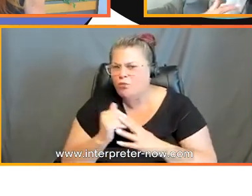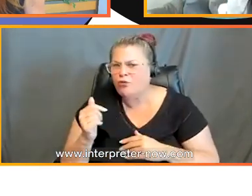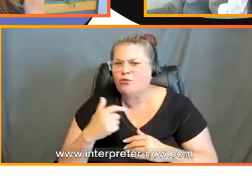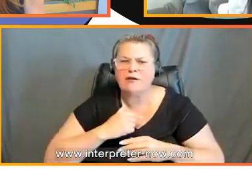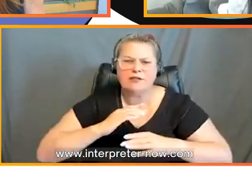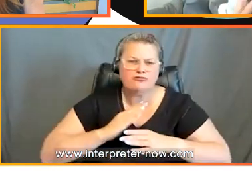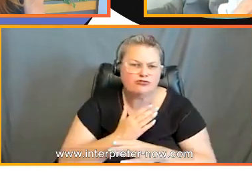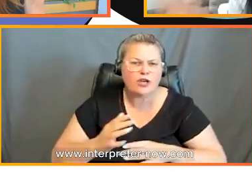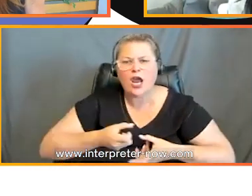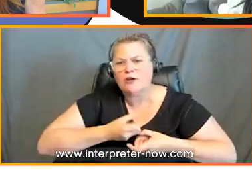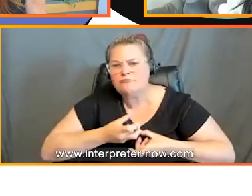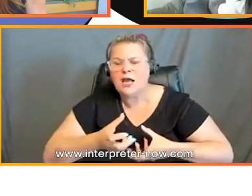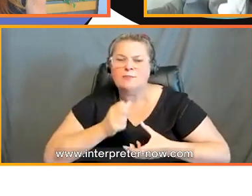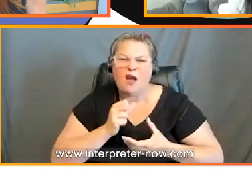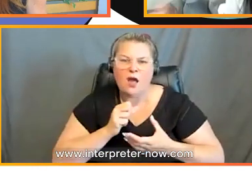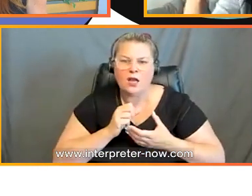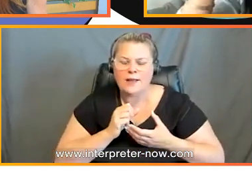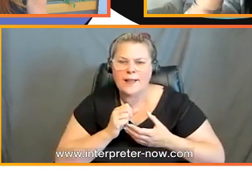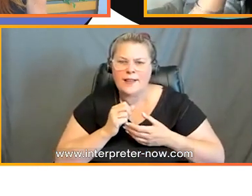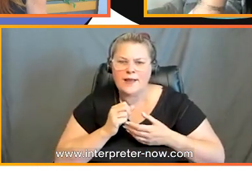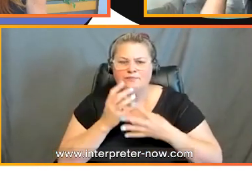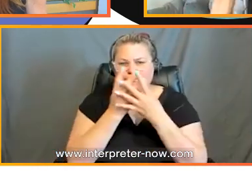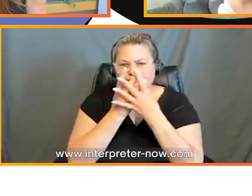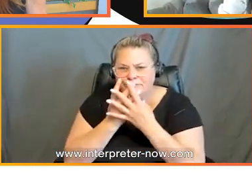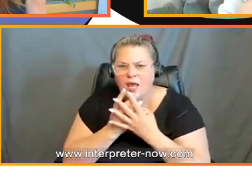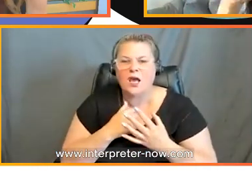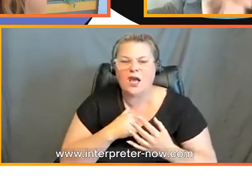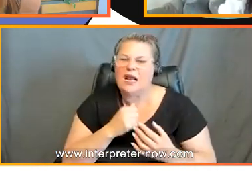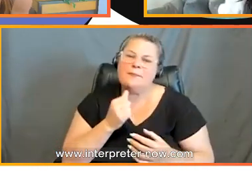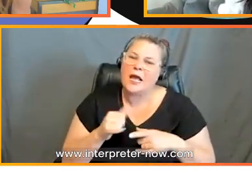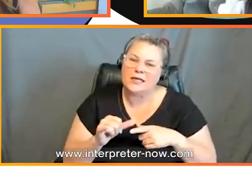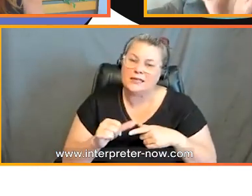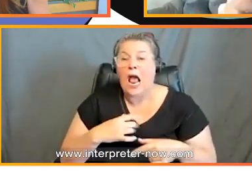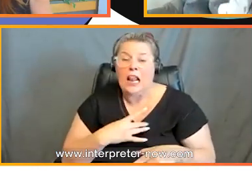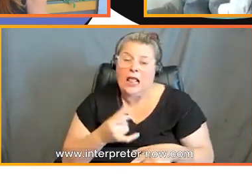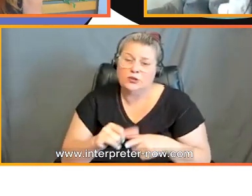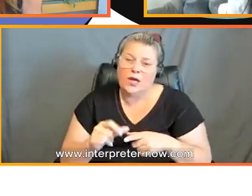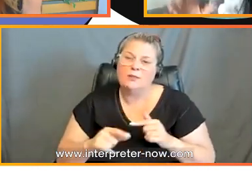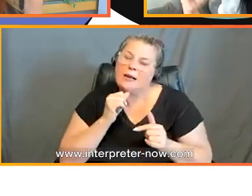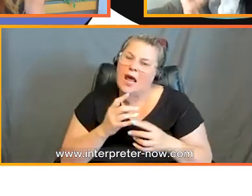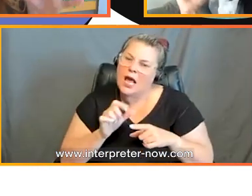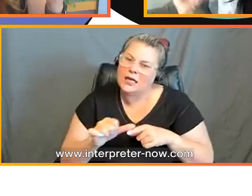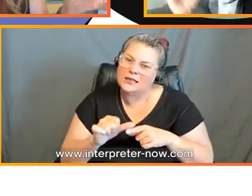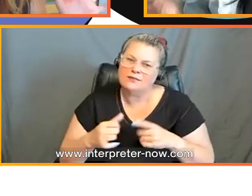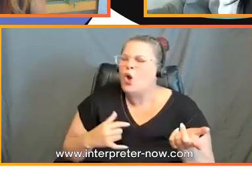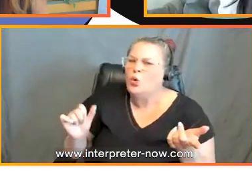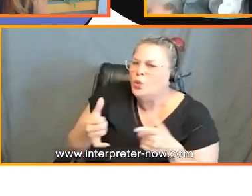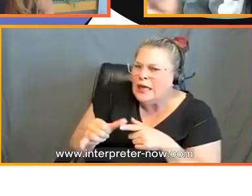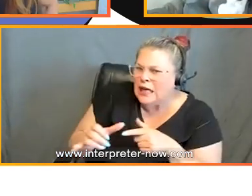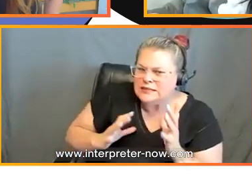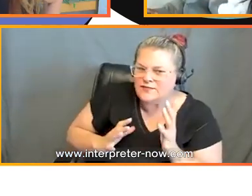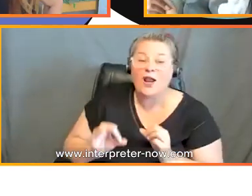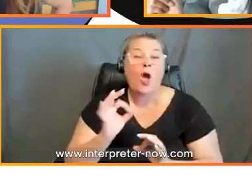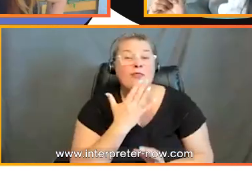just share, and I'm not sanitizing. And I mean, I'm not cussing. I like to cuss. I'm not cussing. But aside from that, you can cuss. It's okay.